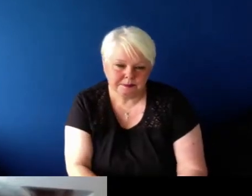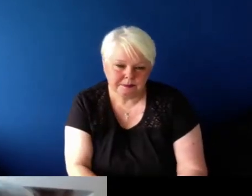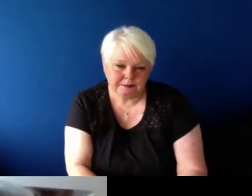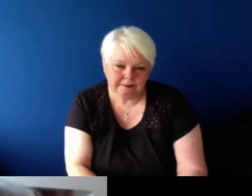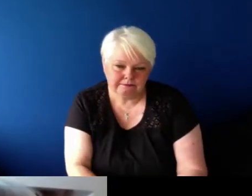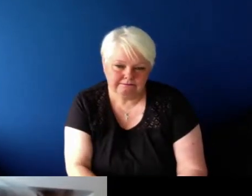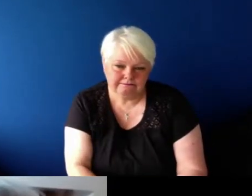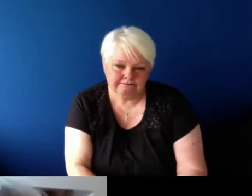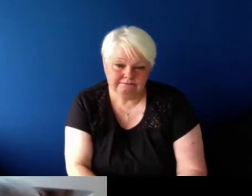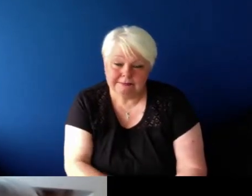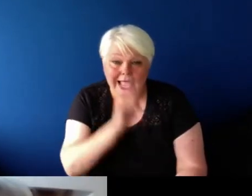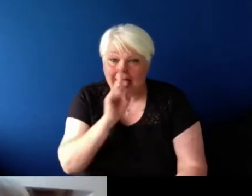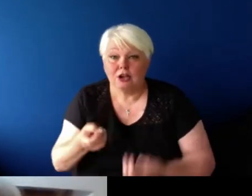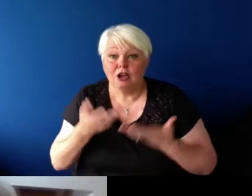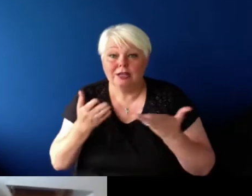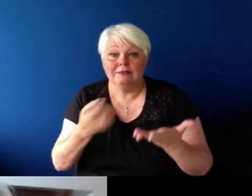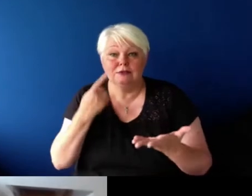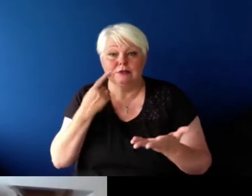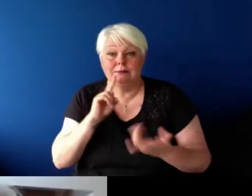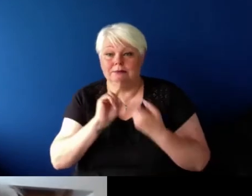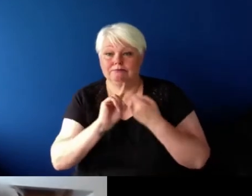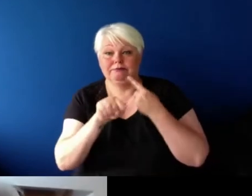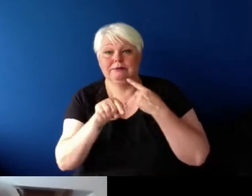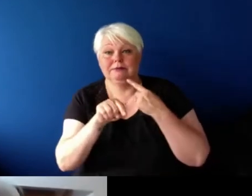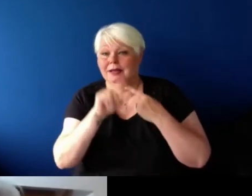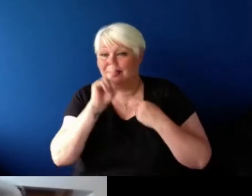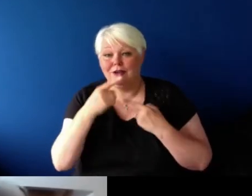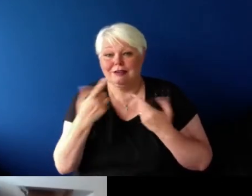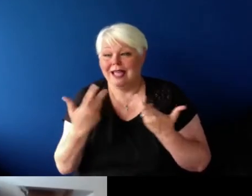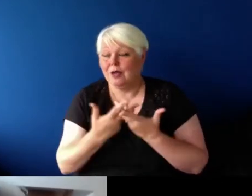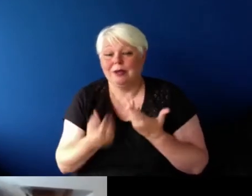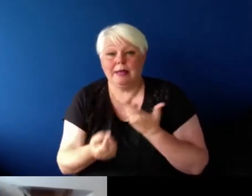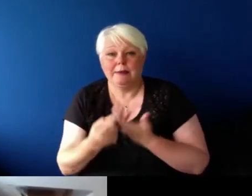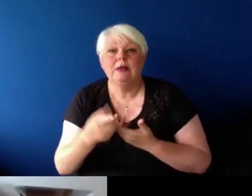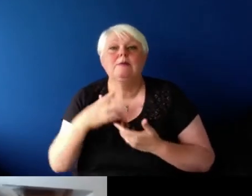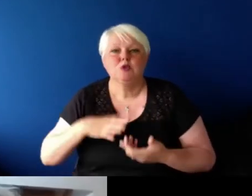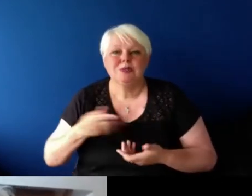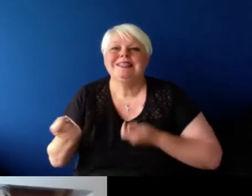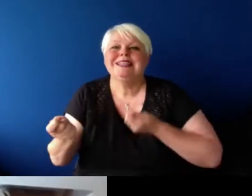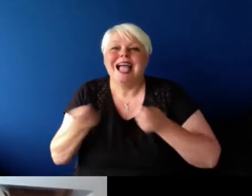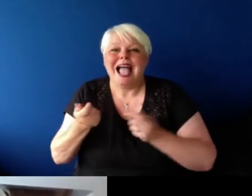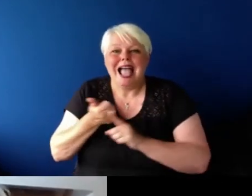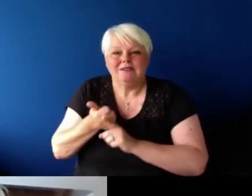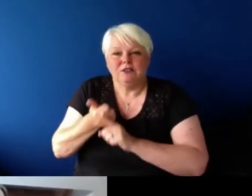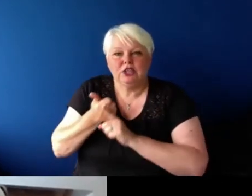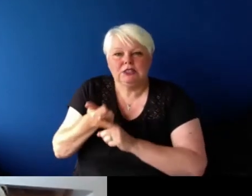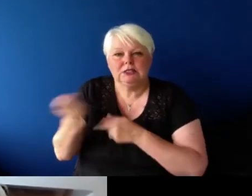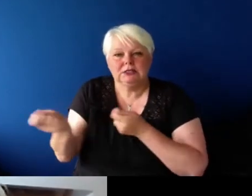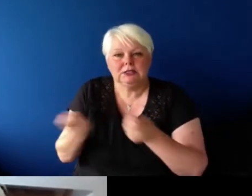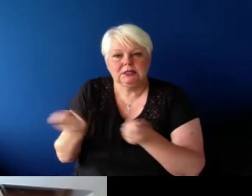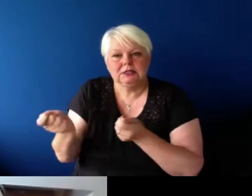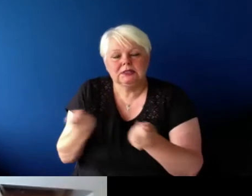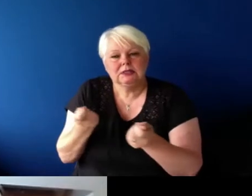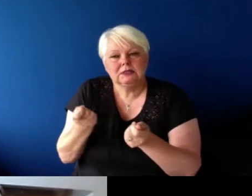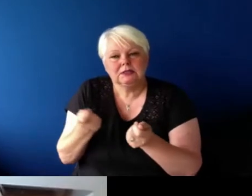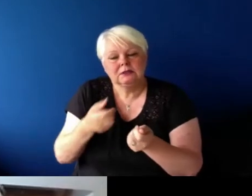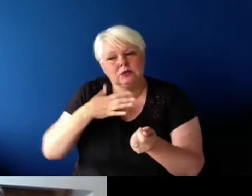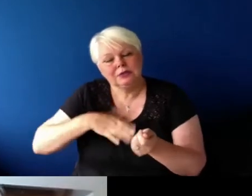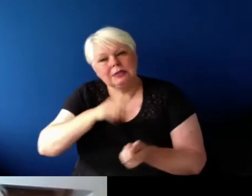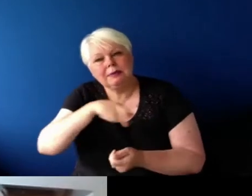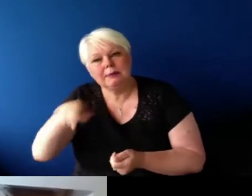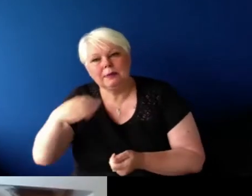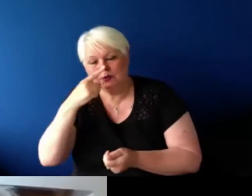And I can't give you a simple answer how that can happen. And you do need advocates as well, I think. You need people that